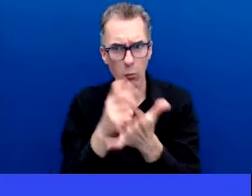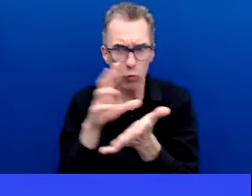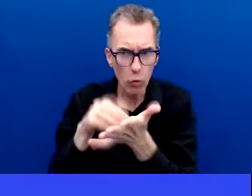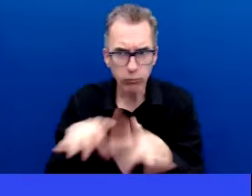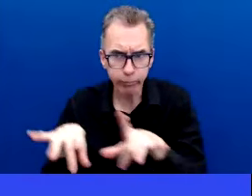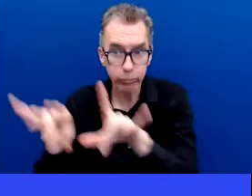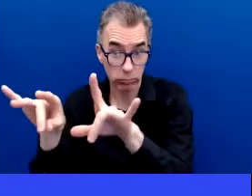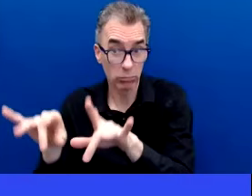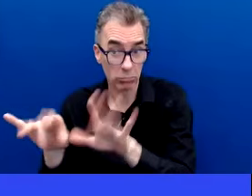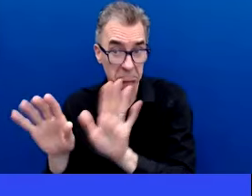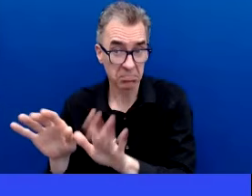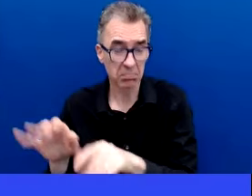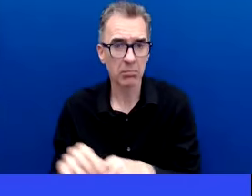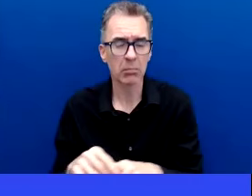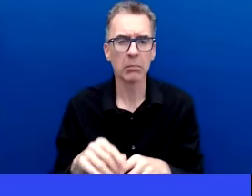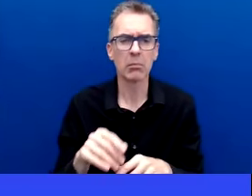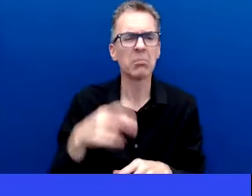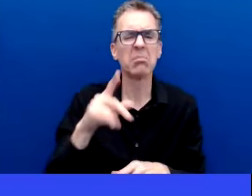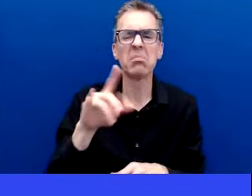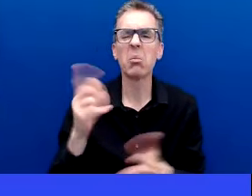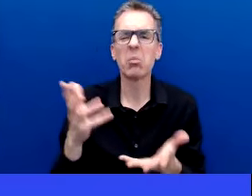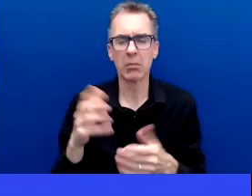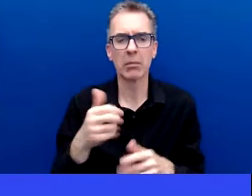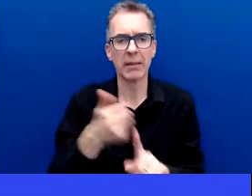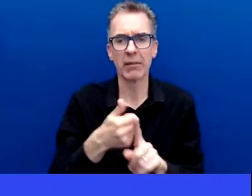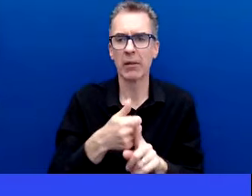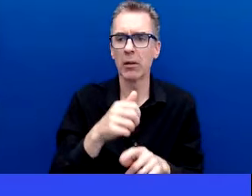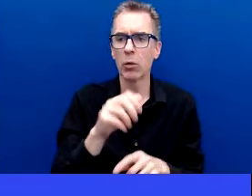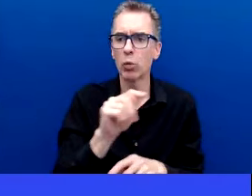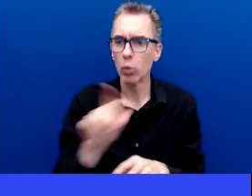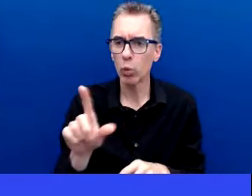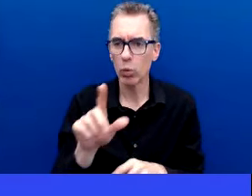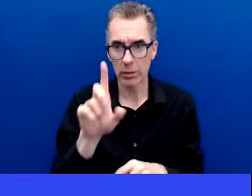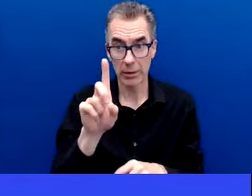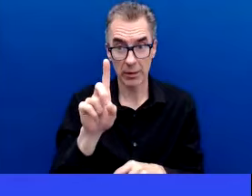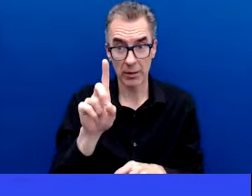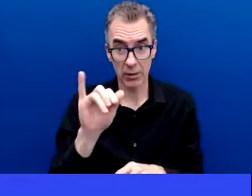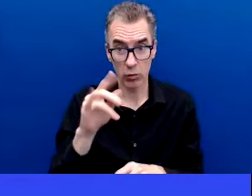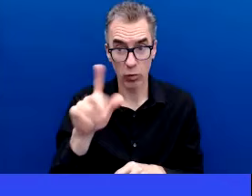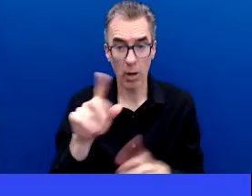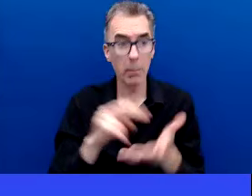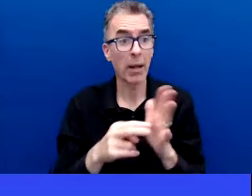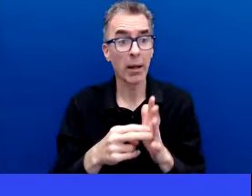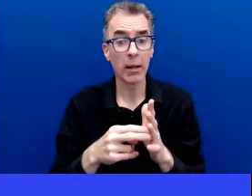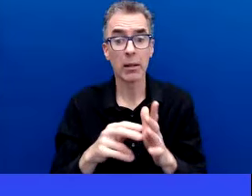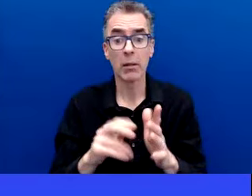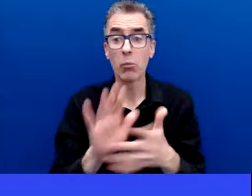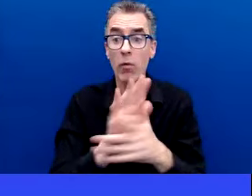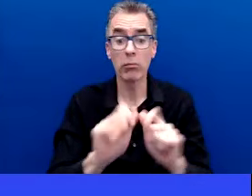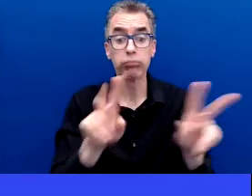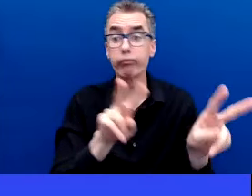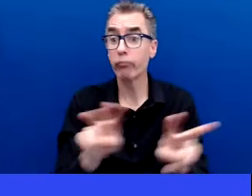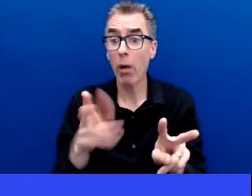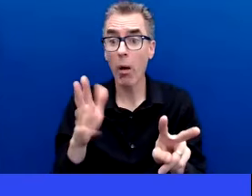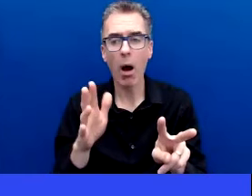So what is it? It's an interactive digital learning tool. Instead of showing you that passive video, I'm going to show you how we can